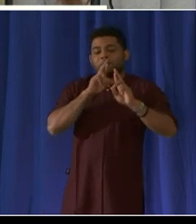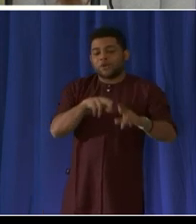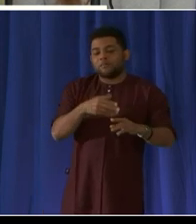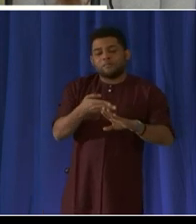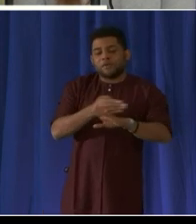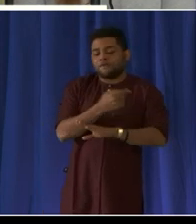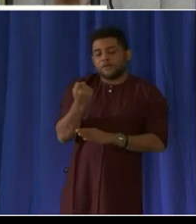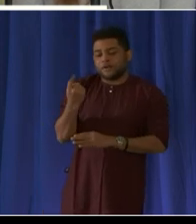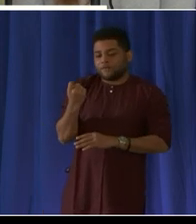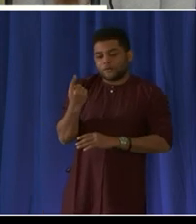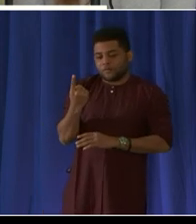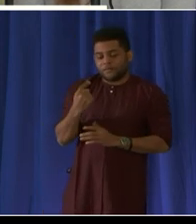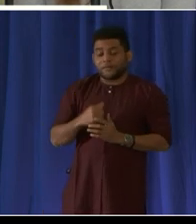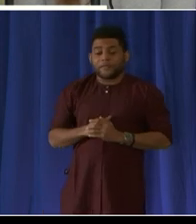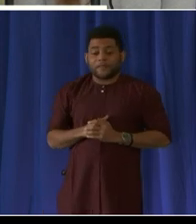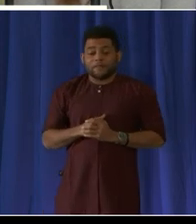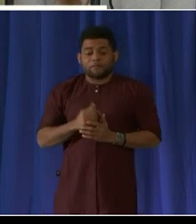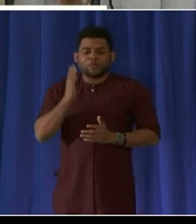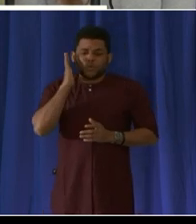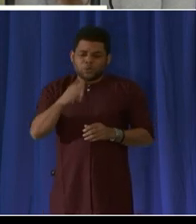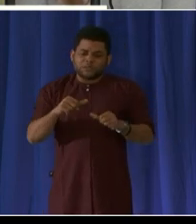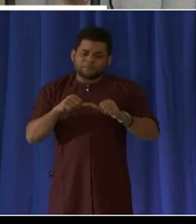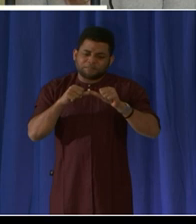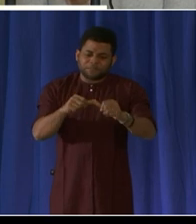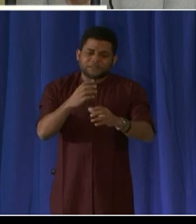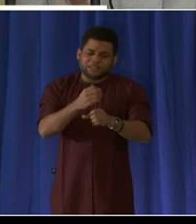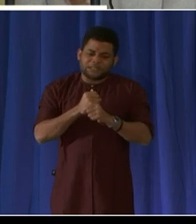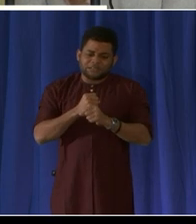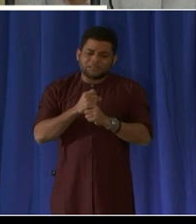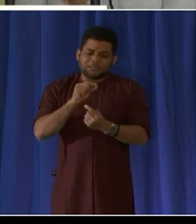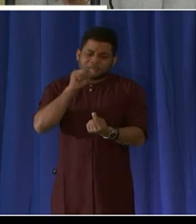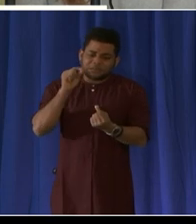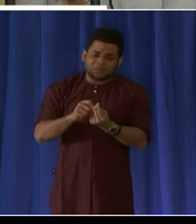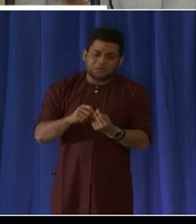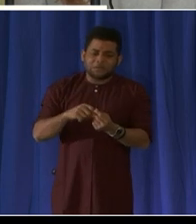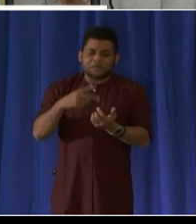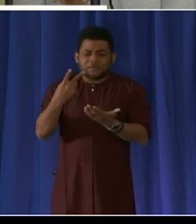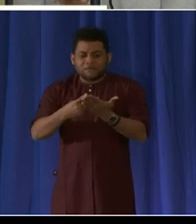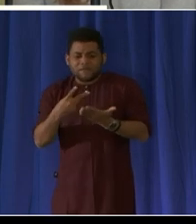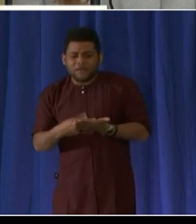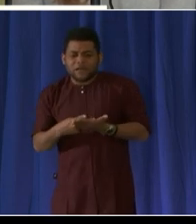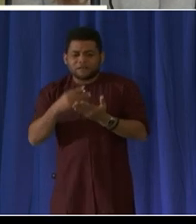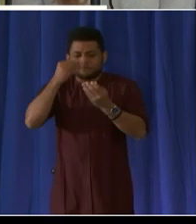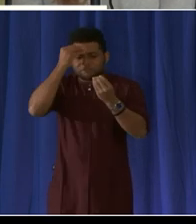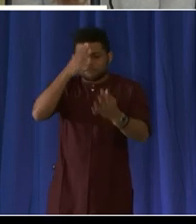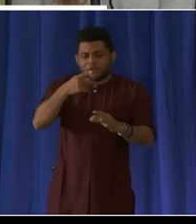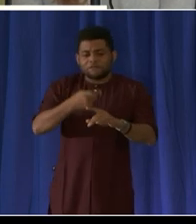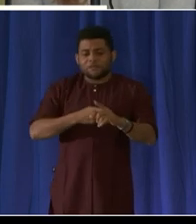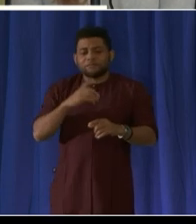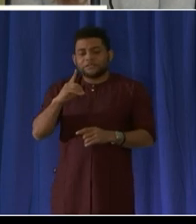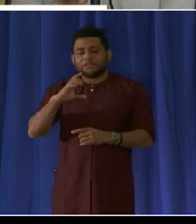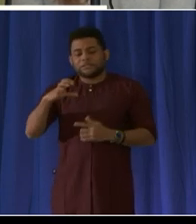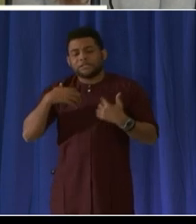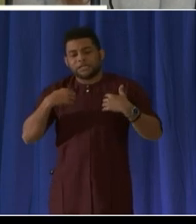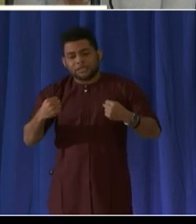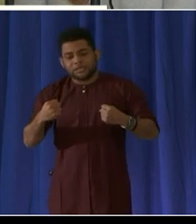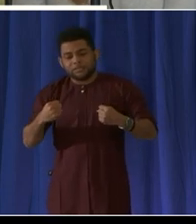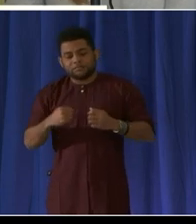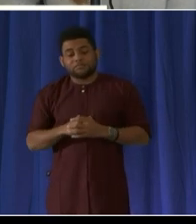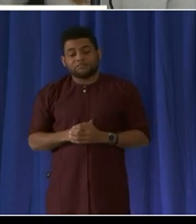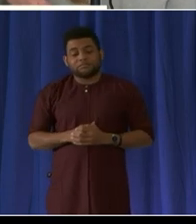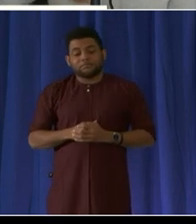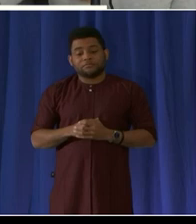a.m. And you can continue to get the accurate, verified information from DC Health at the website listed on the